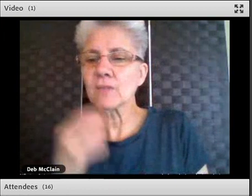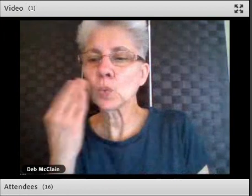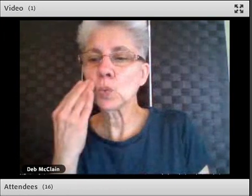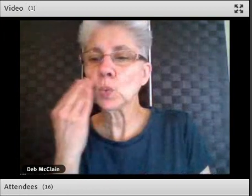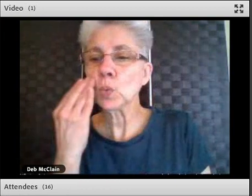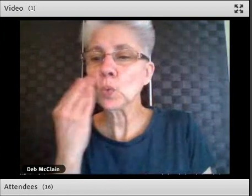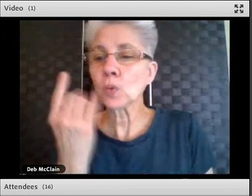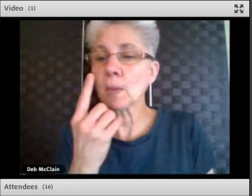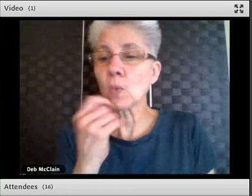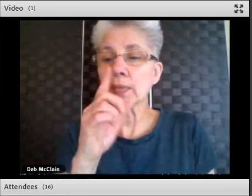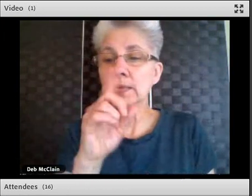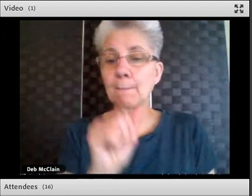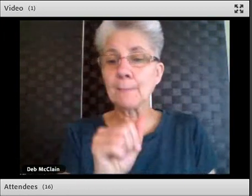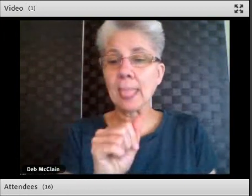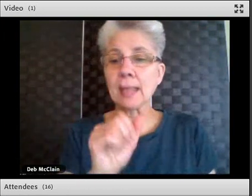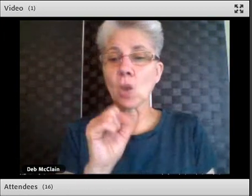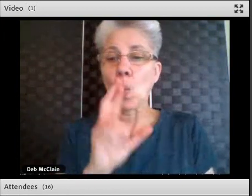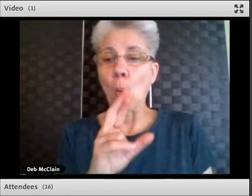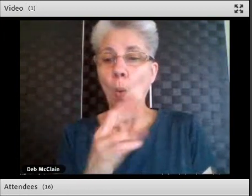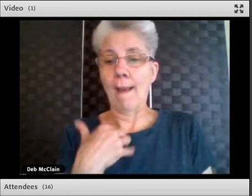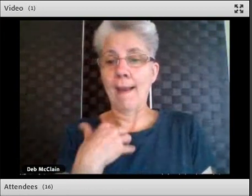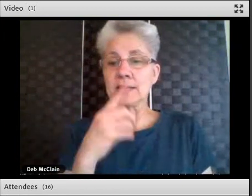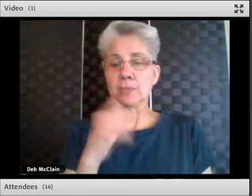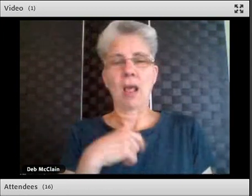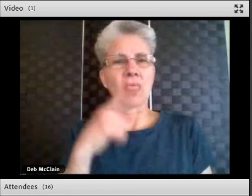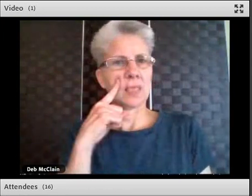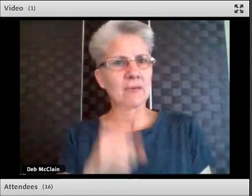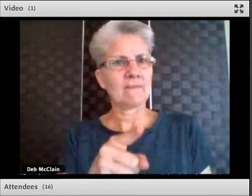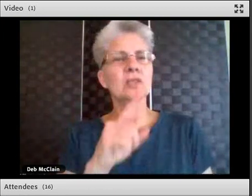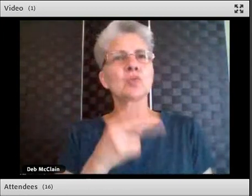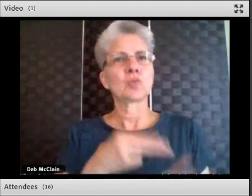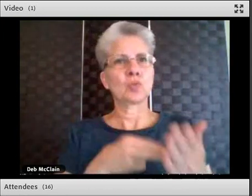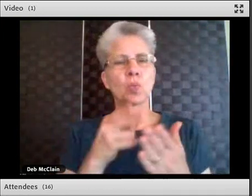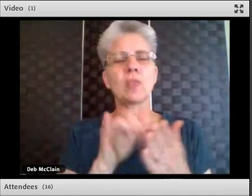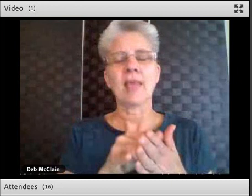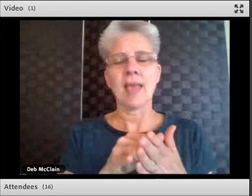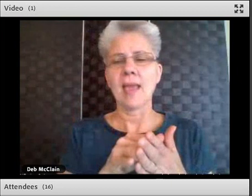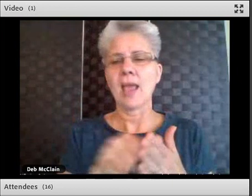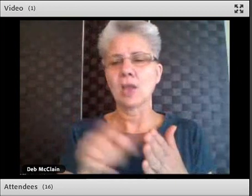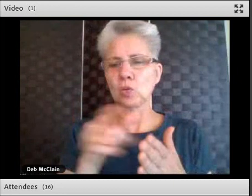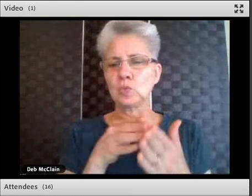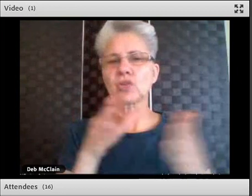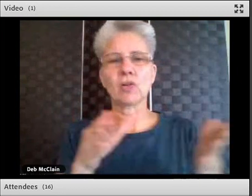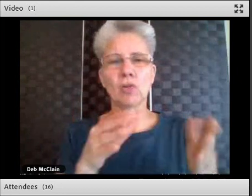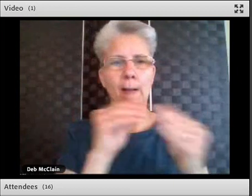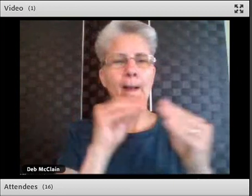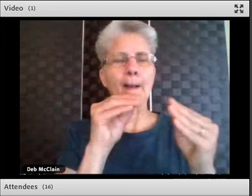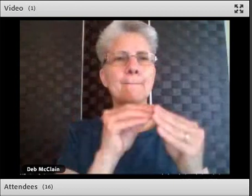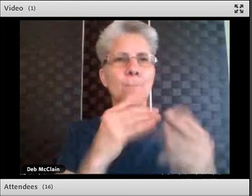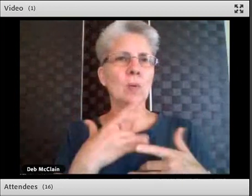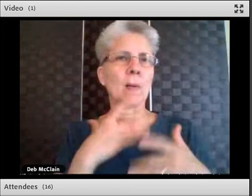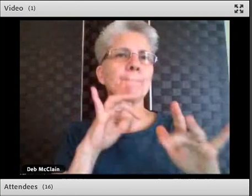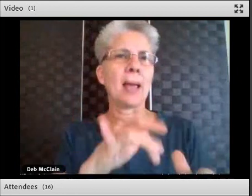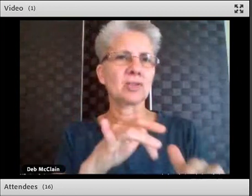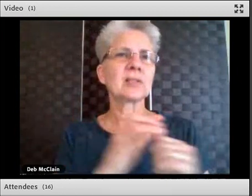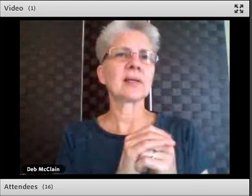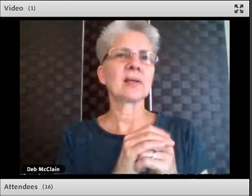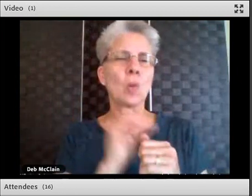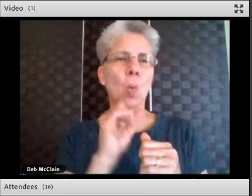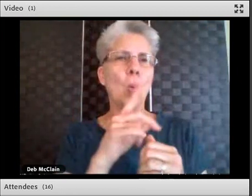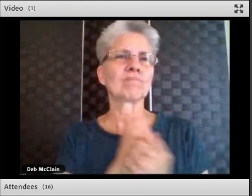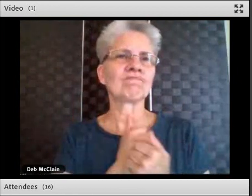know someone with a disability or you have a disability, I think it's definitely true that you generally are much more compassionate, or